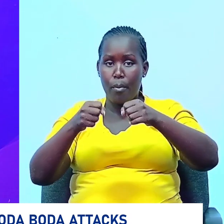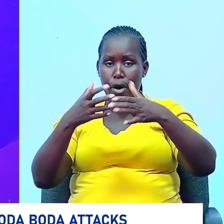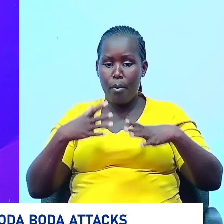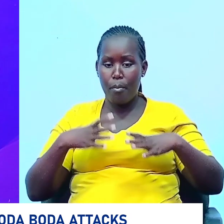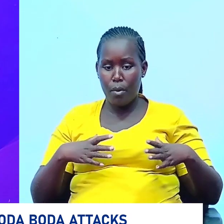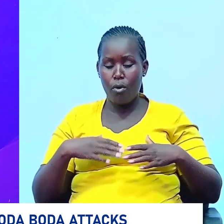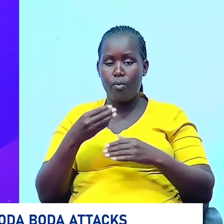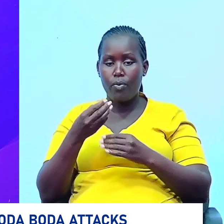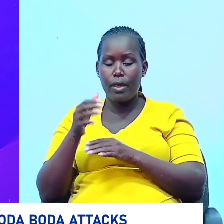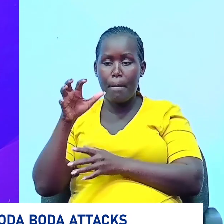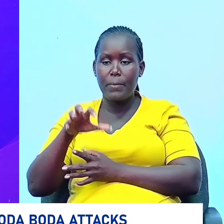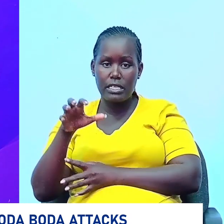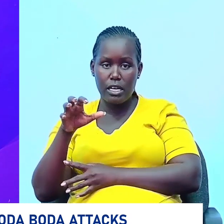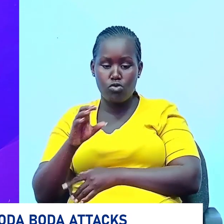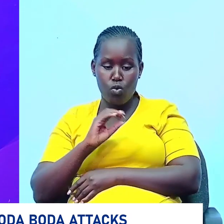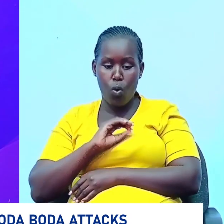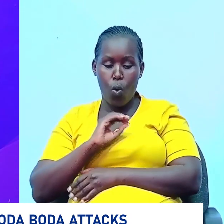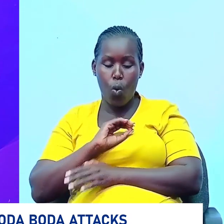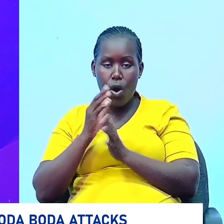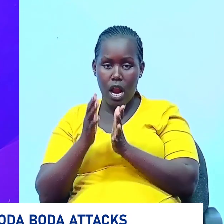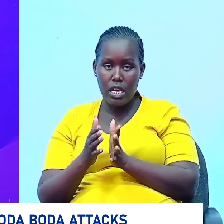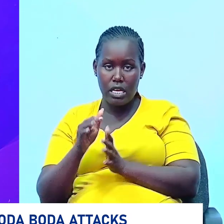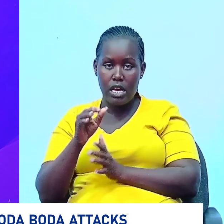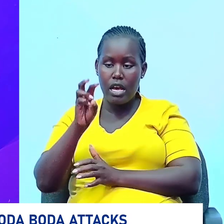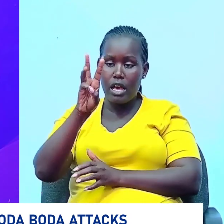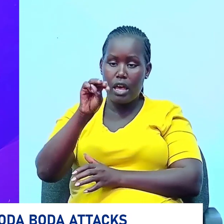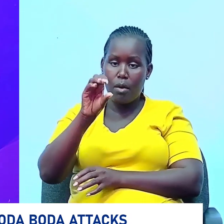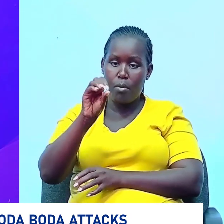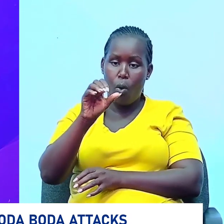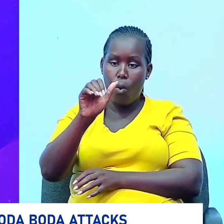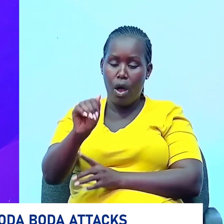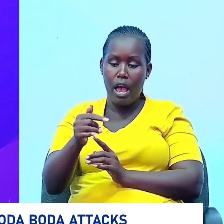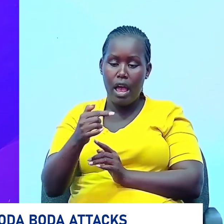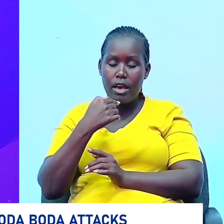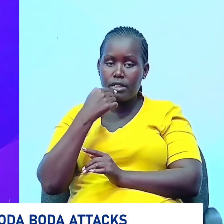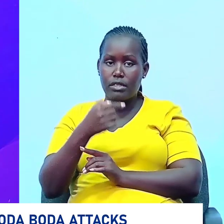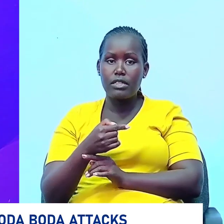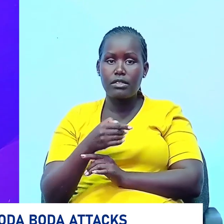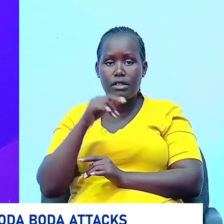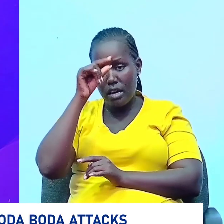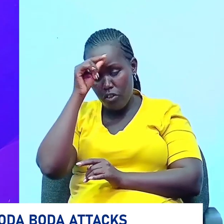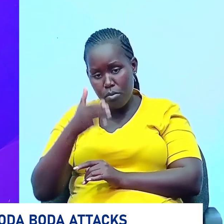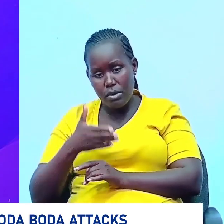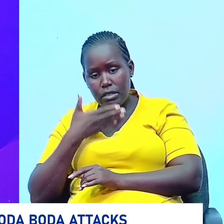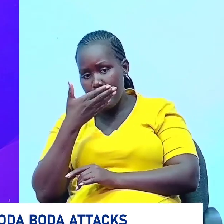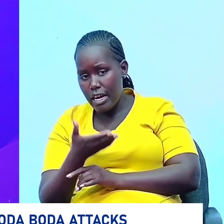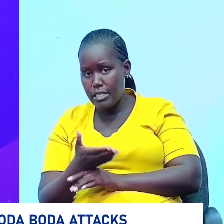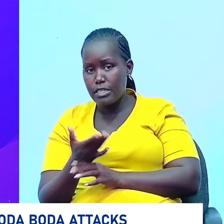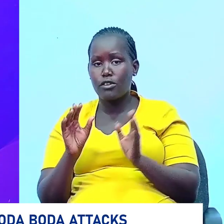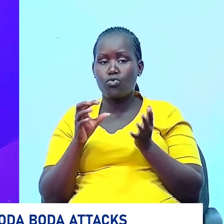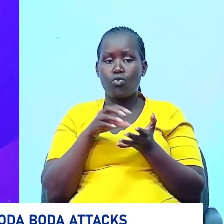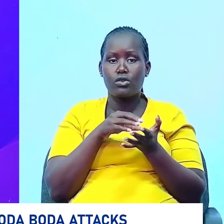Matatu Owners Association, that's MOA, described the government's response to incidents of